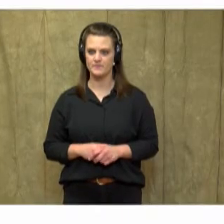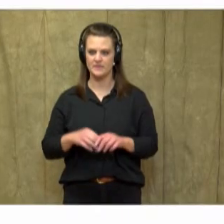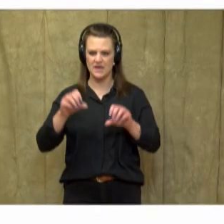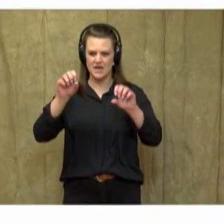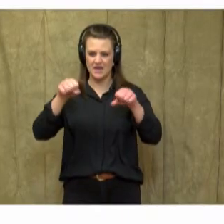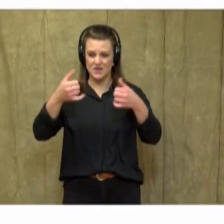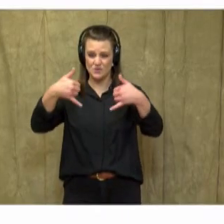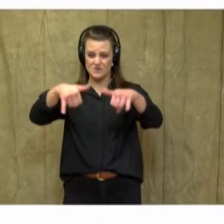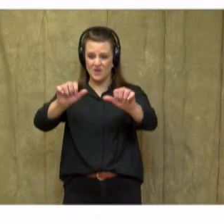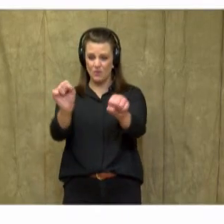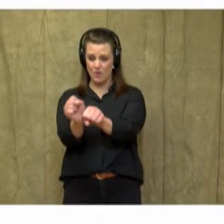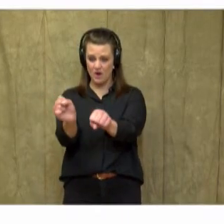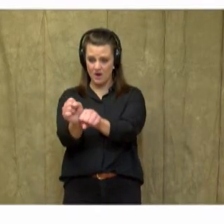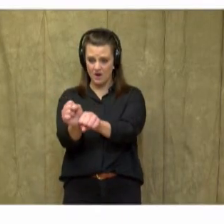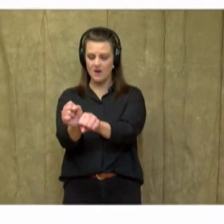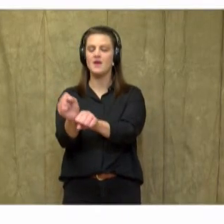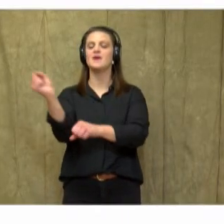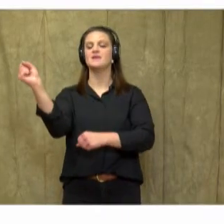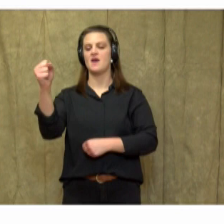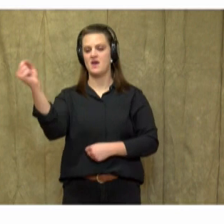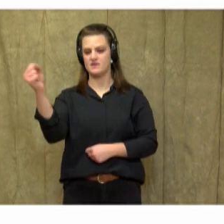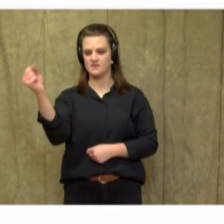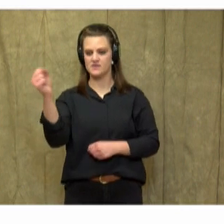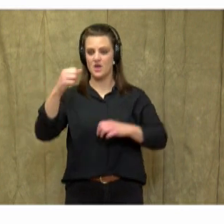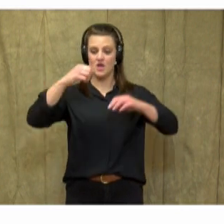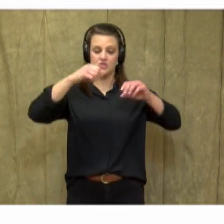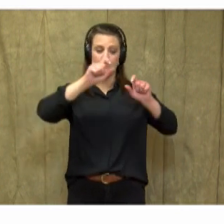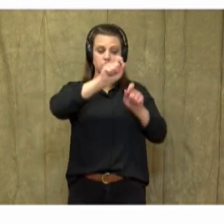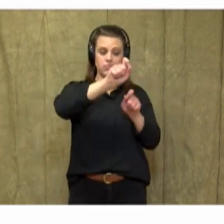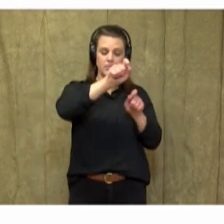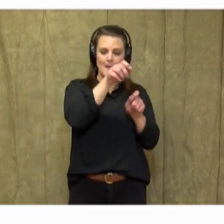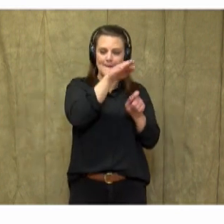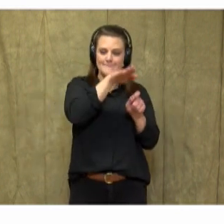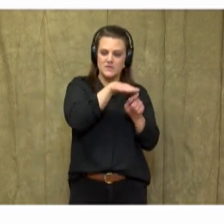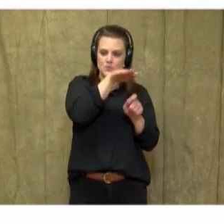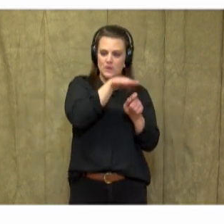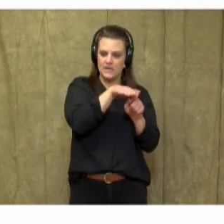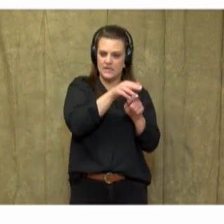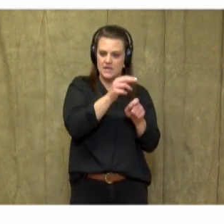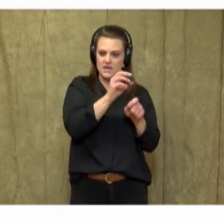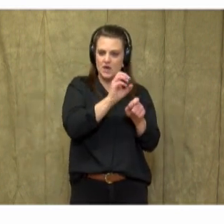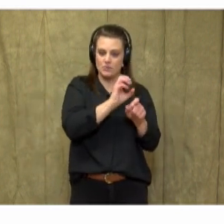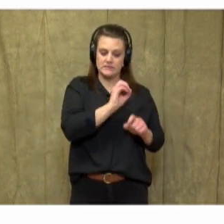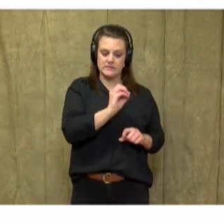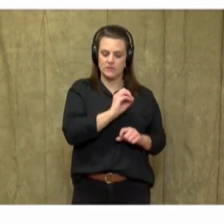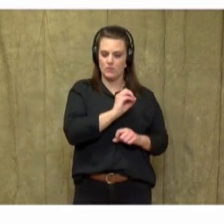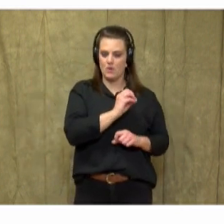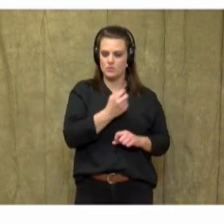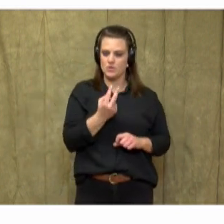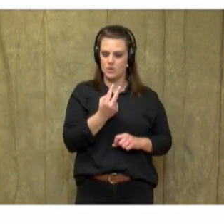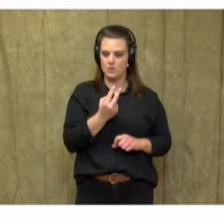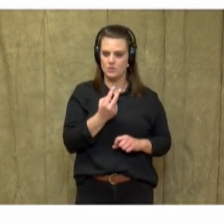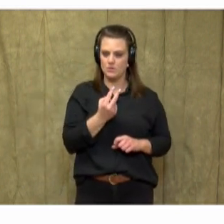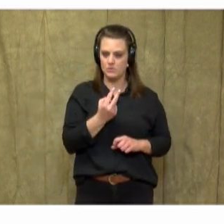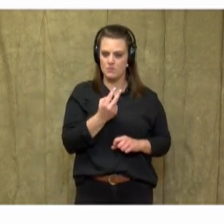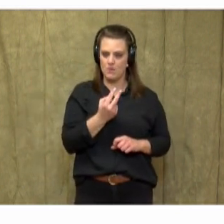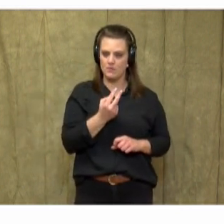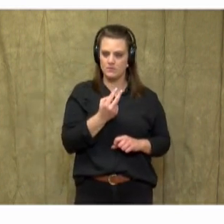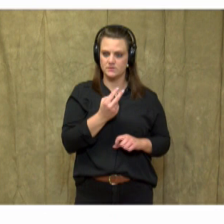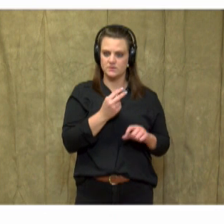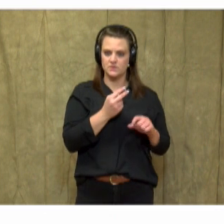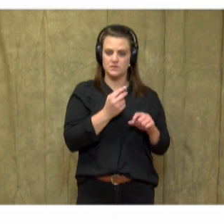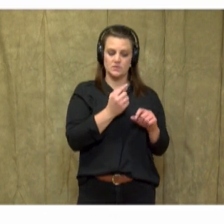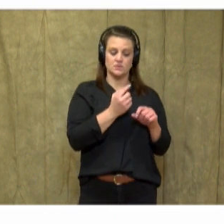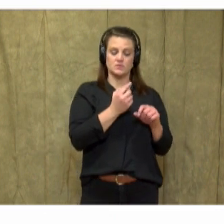Can you still work on this? Yeah, what's between 0 and 2? There's the 1. So I'm going to go